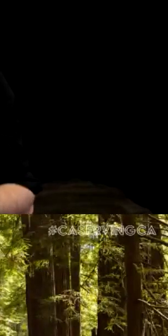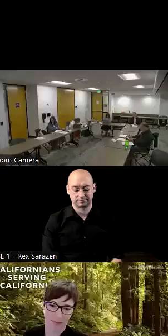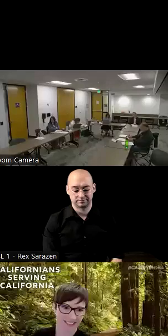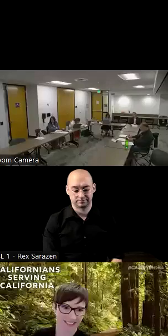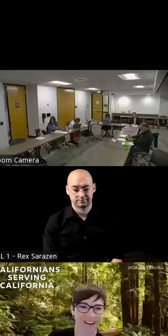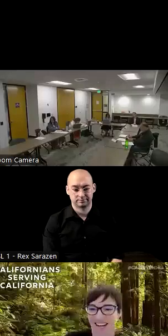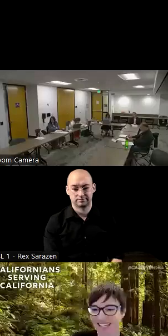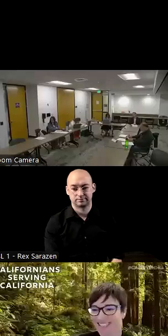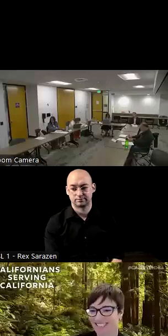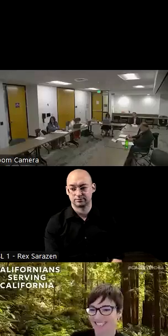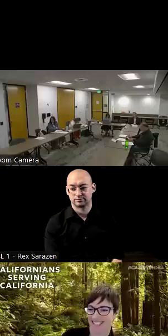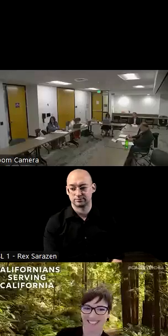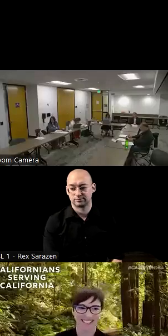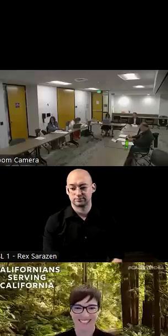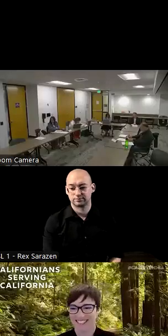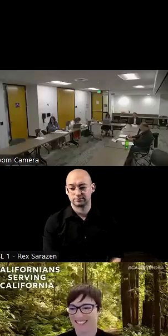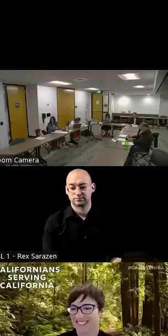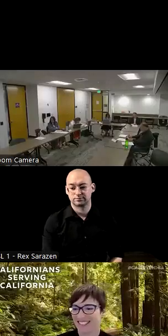Wait for my slide.